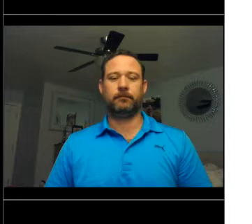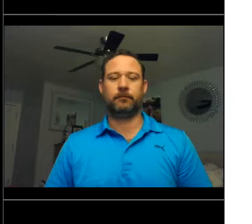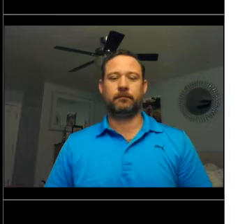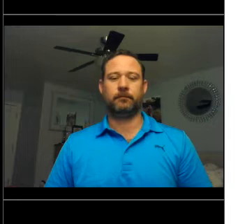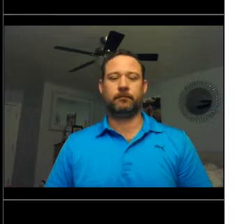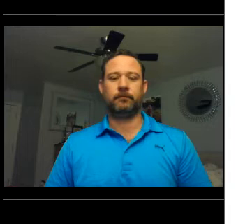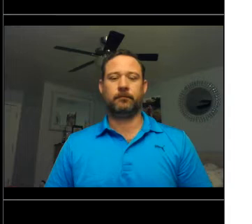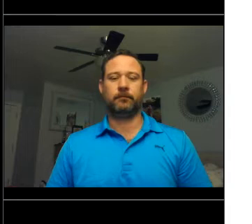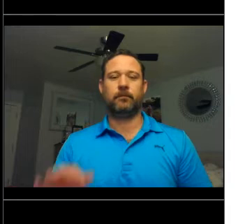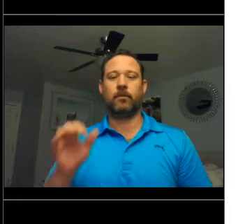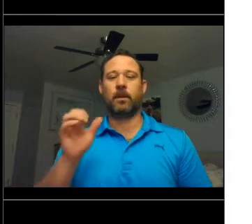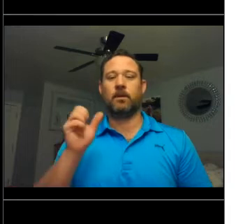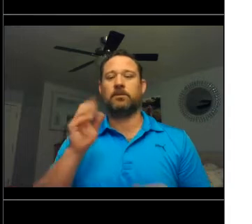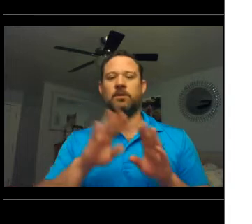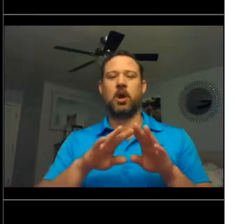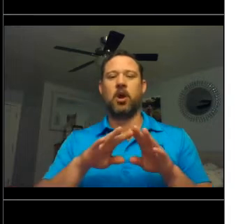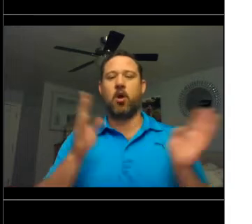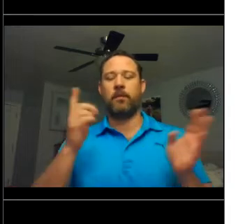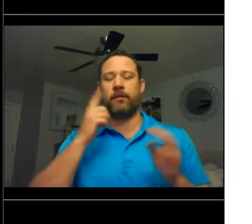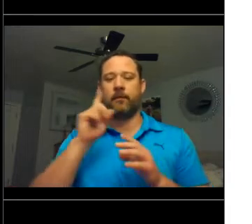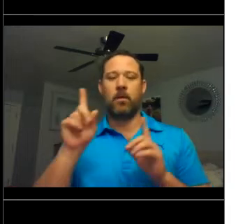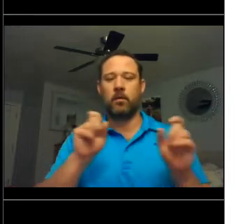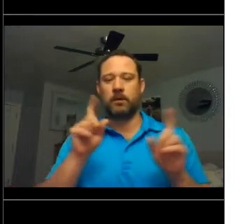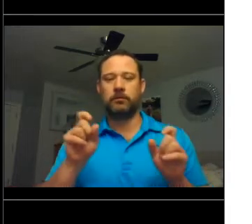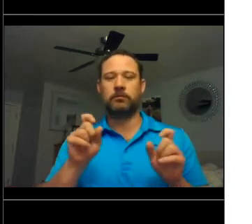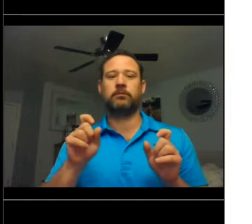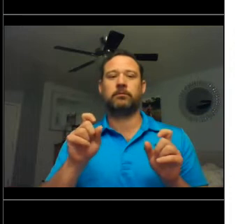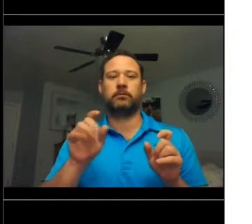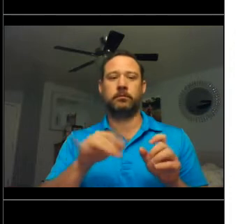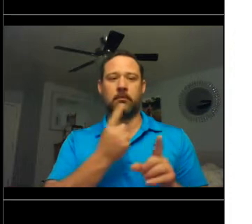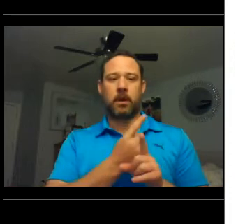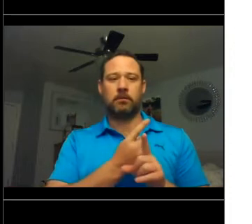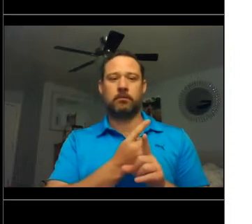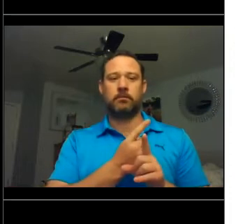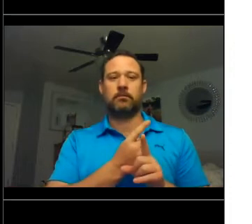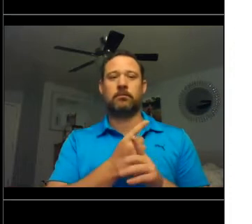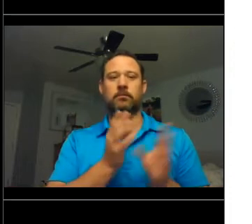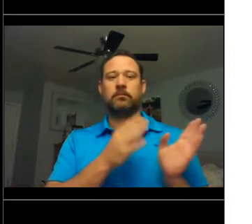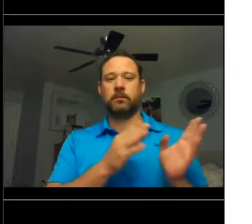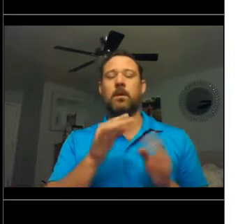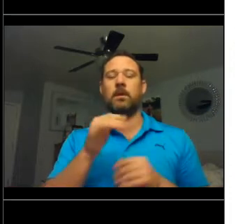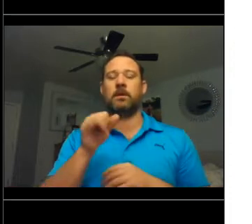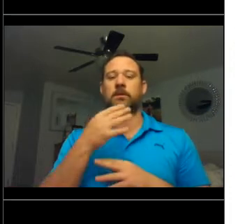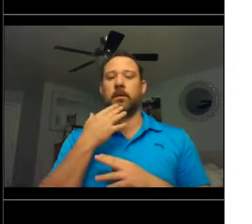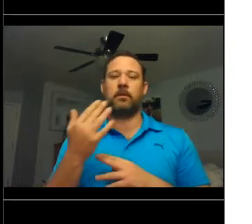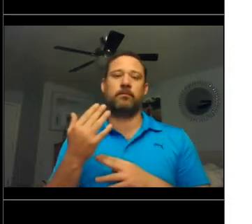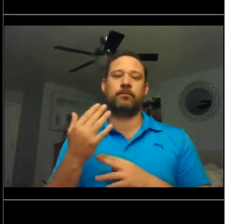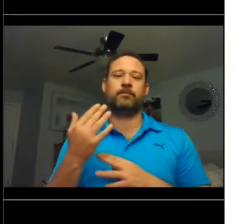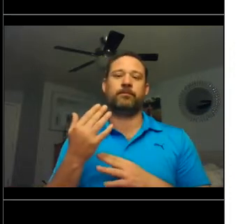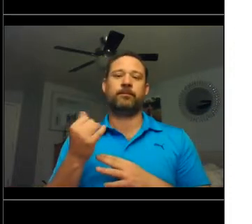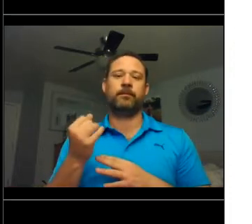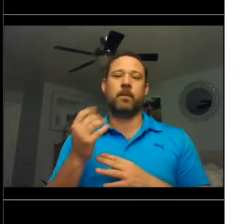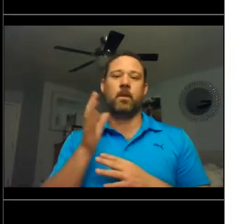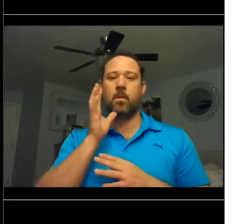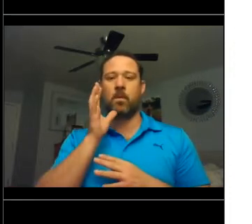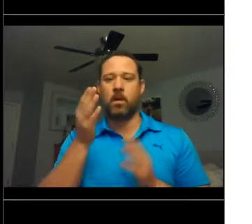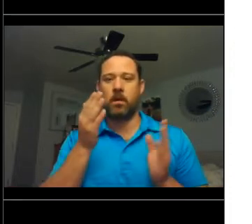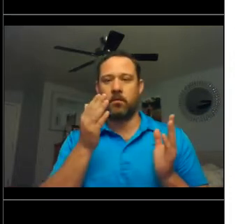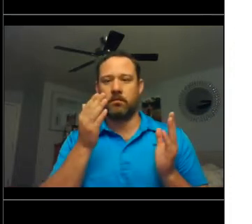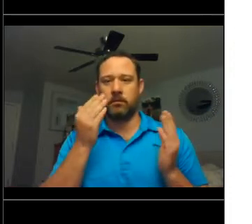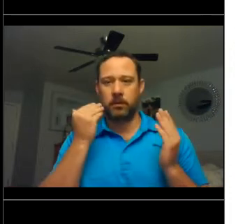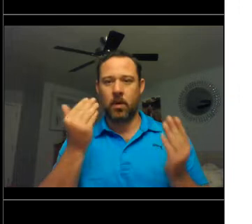So we're opening it up now, I think, for questions. Is this Sequoia? Yeah, thanks, Amar. So we will go ahead and open it